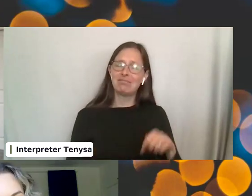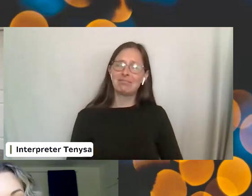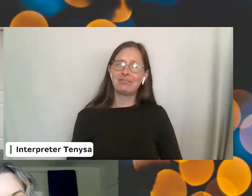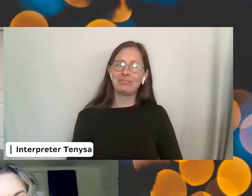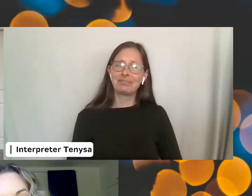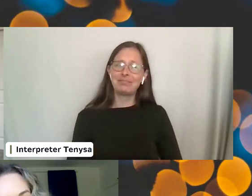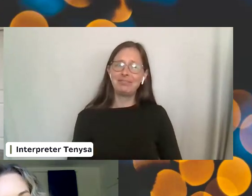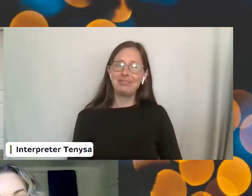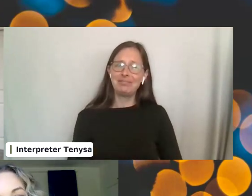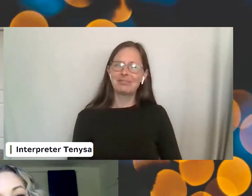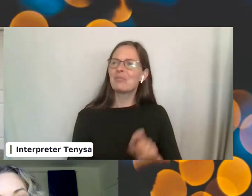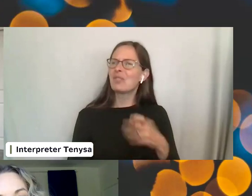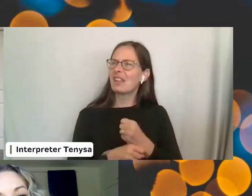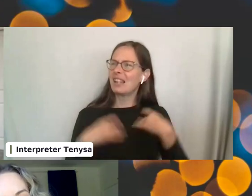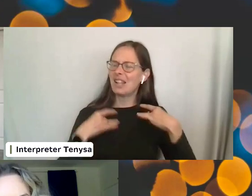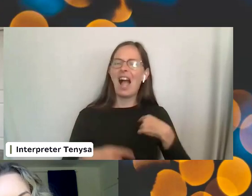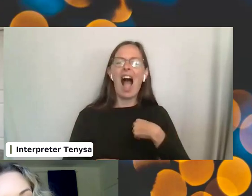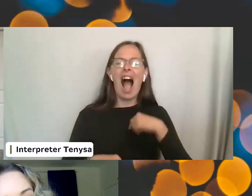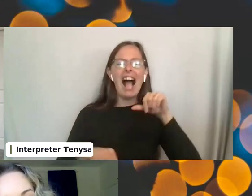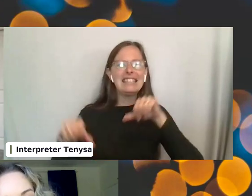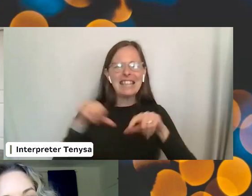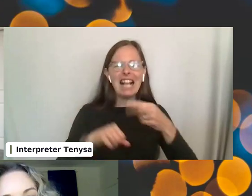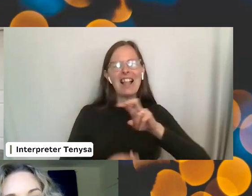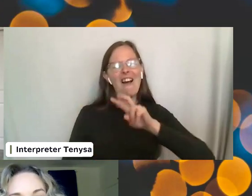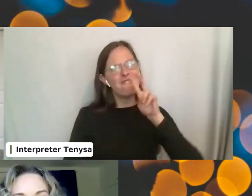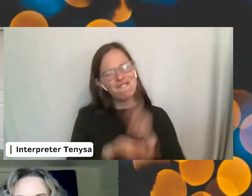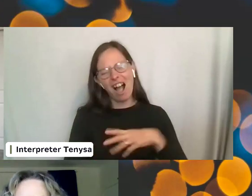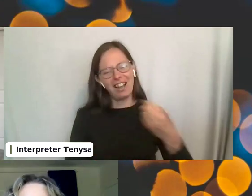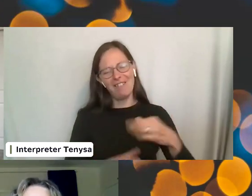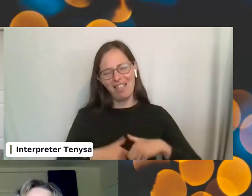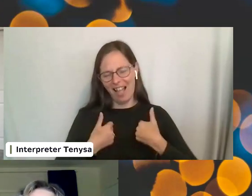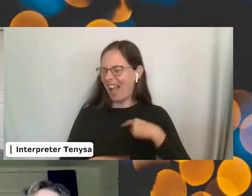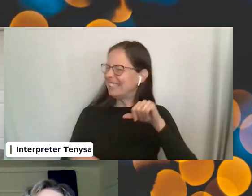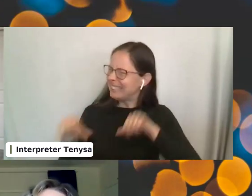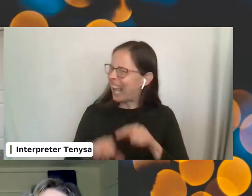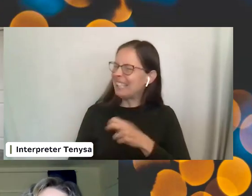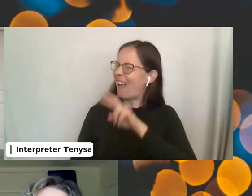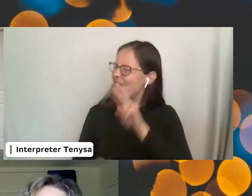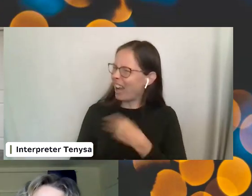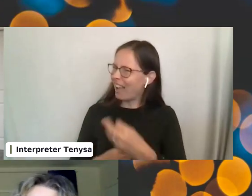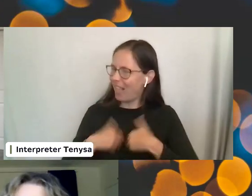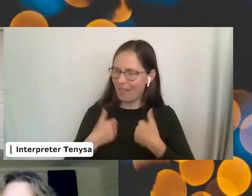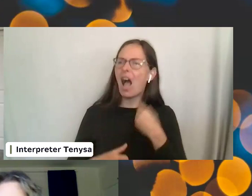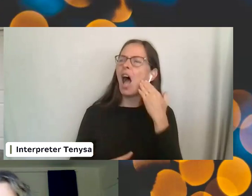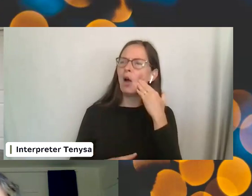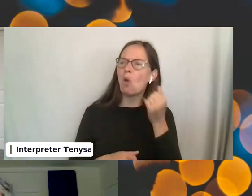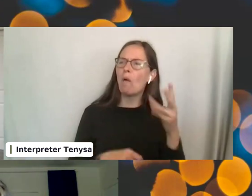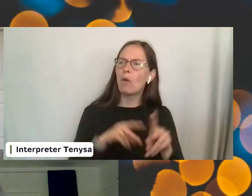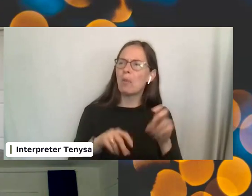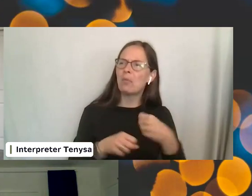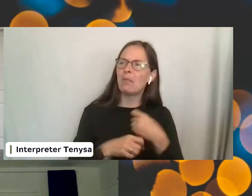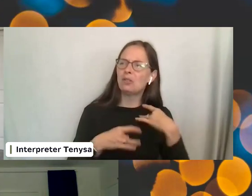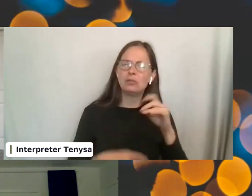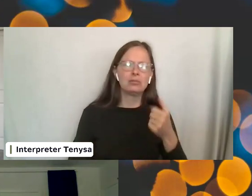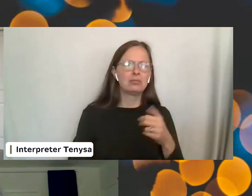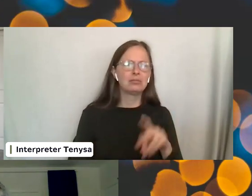what? Let's get a t-shirt that says, I scienced the fuck out of life. I scienced the fuck out of life. I know some people. I'll talk to them. Okay, oh,